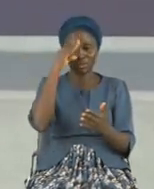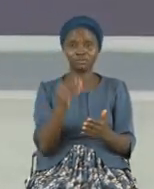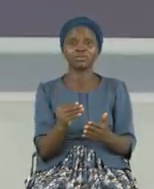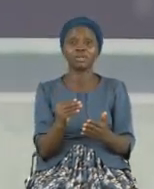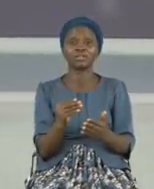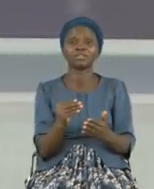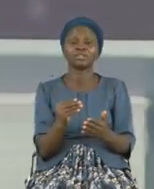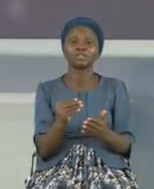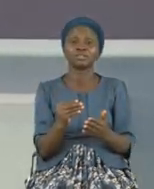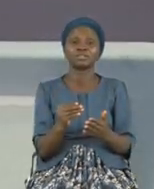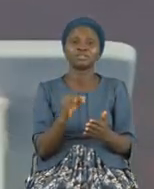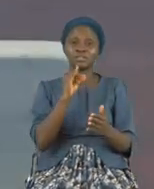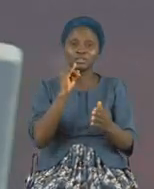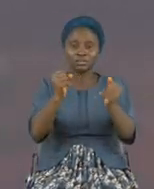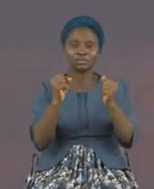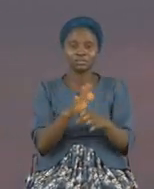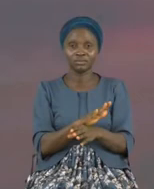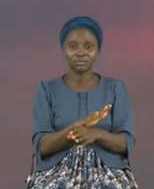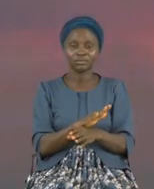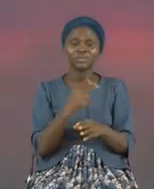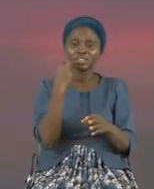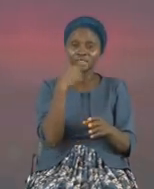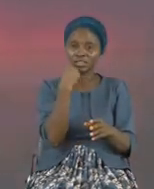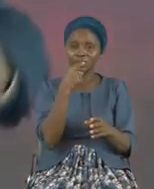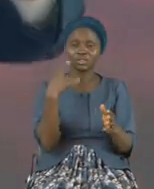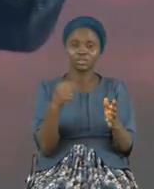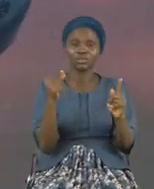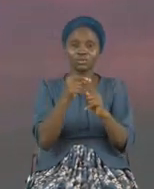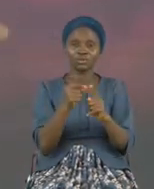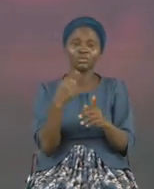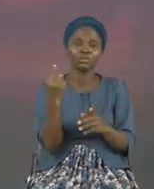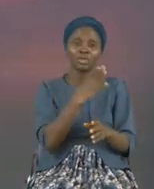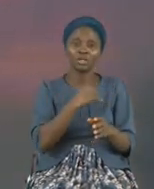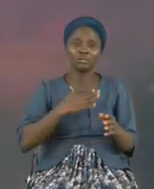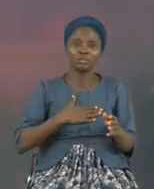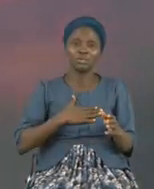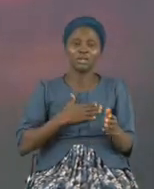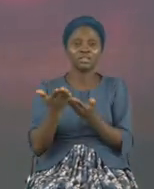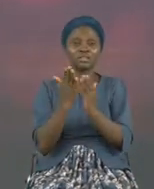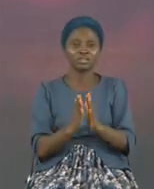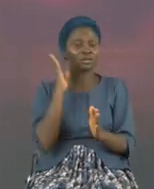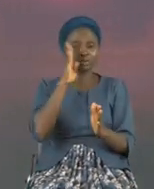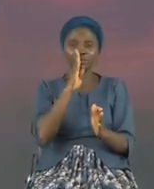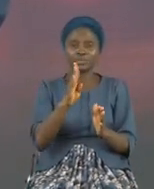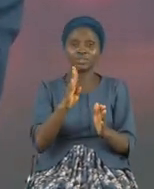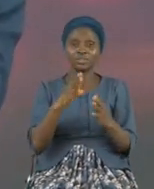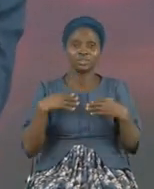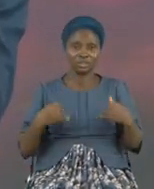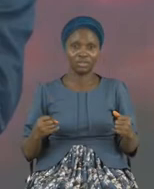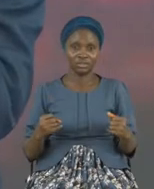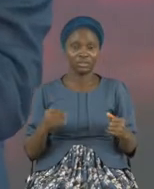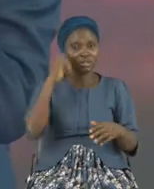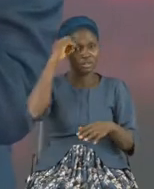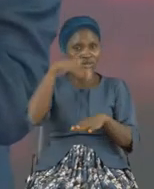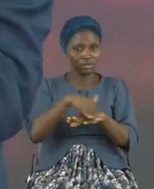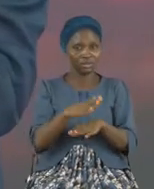only, and my servant shall be healed. That's another method. He sent the word